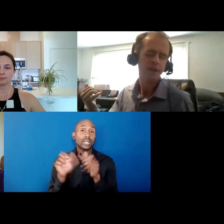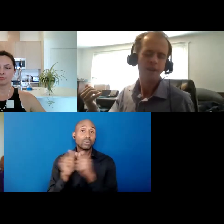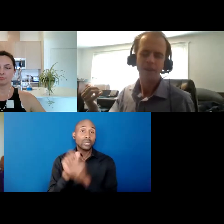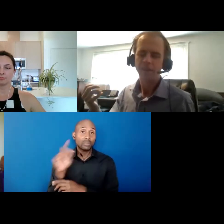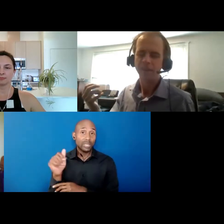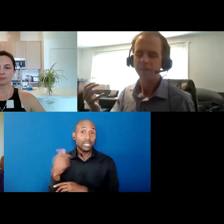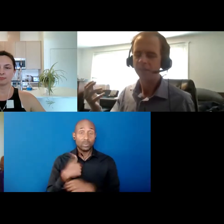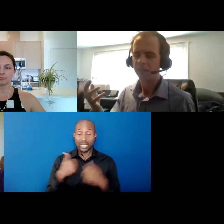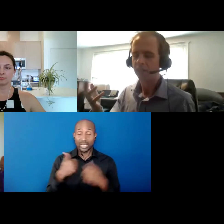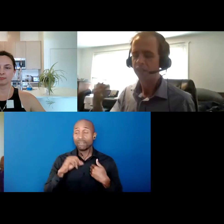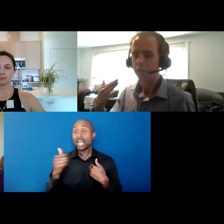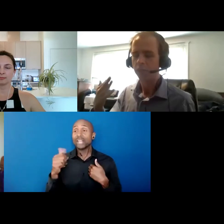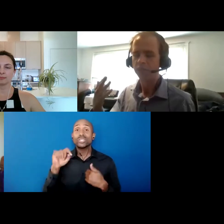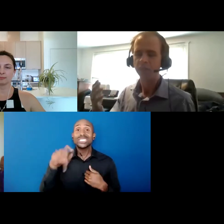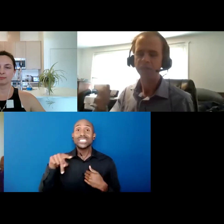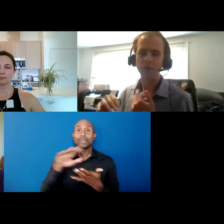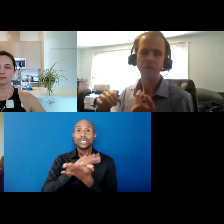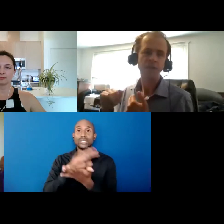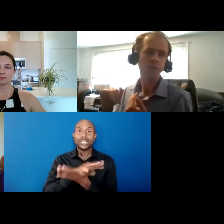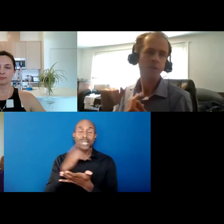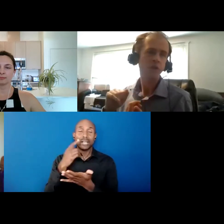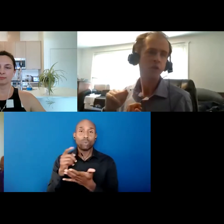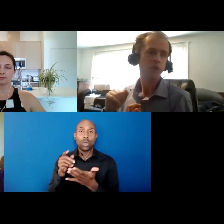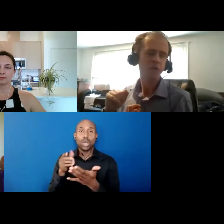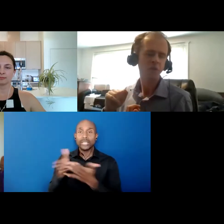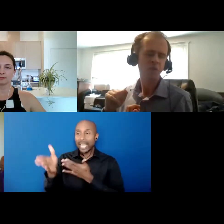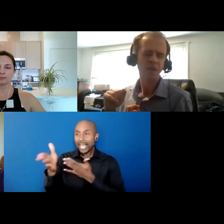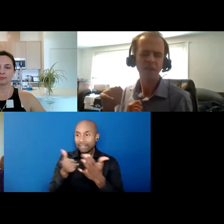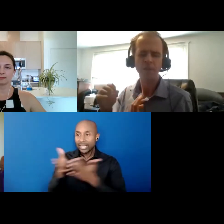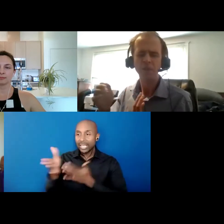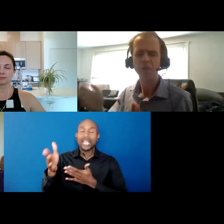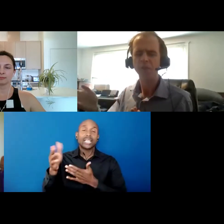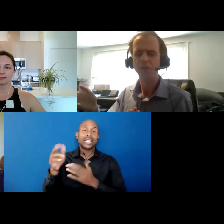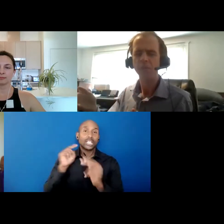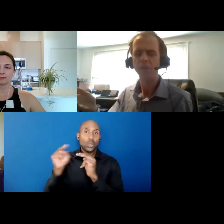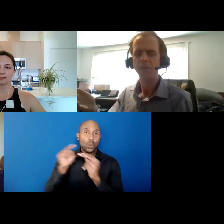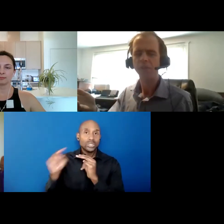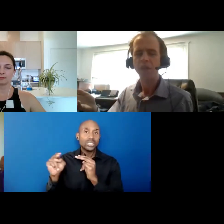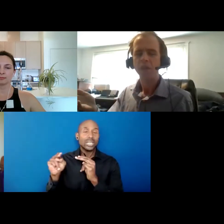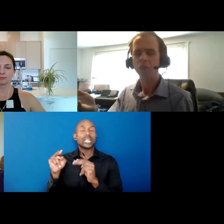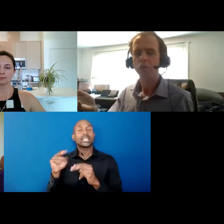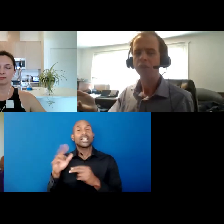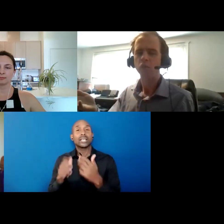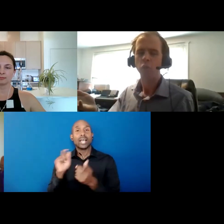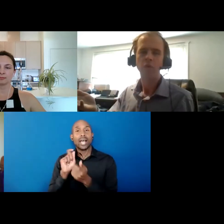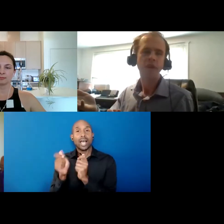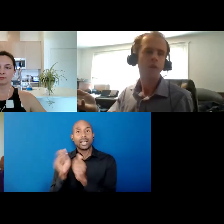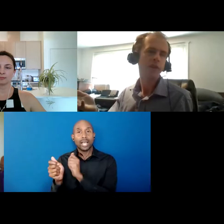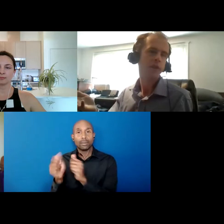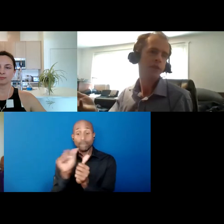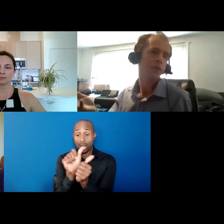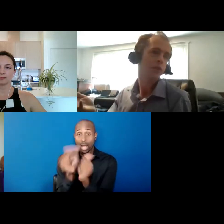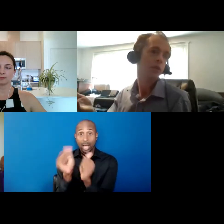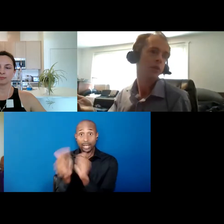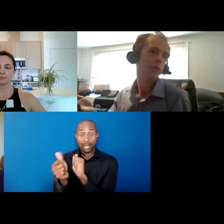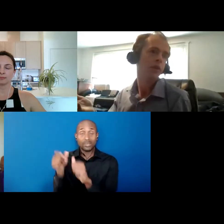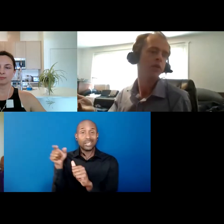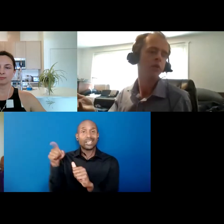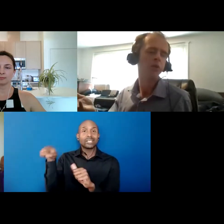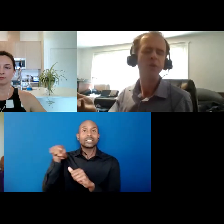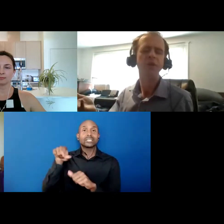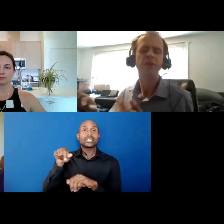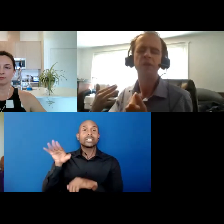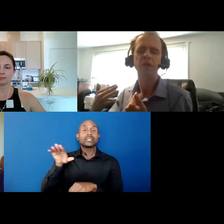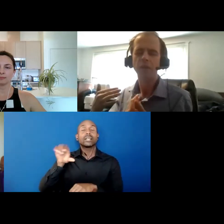abroad, and another one that talks about disability cultures abroad. A lot of volunteer assignments, you're in rural areas, and so, I